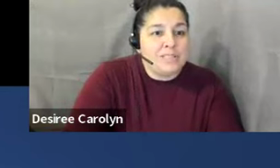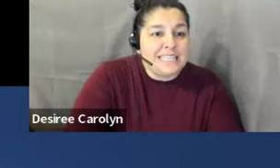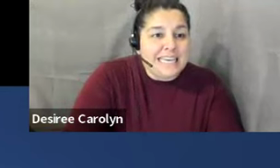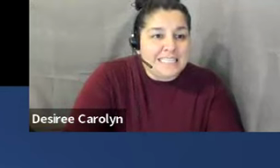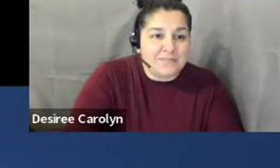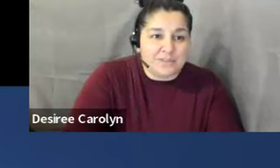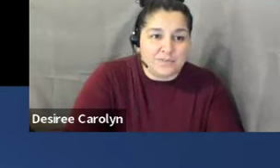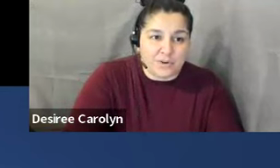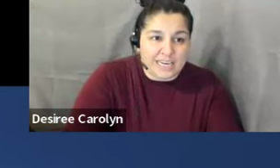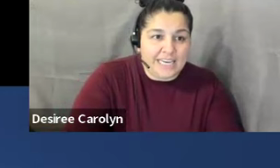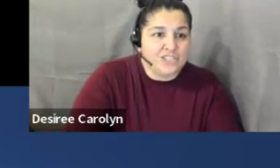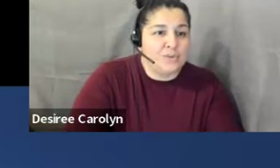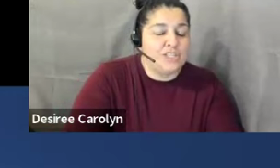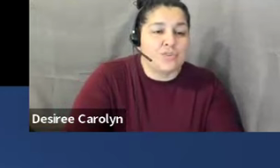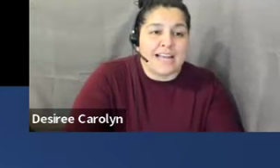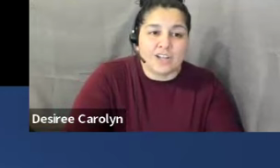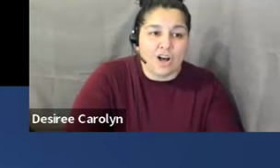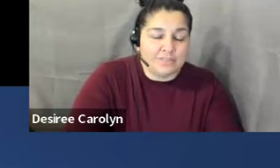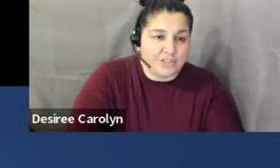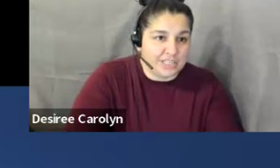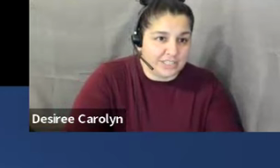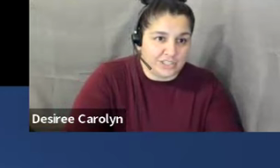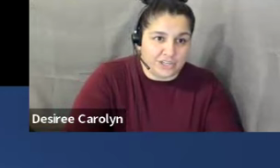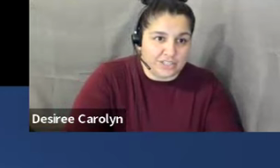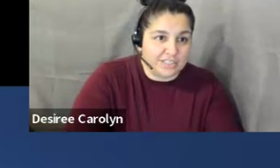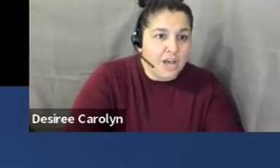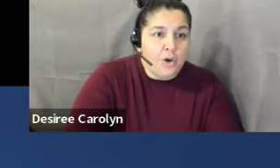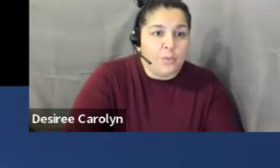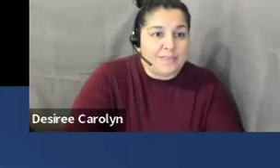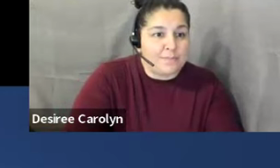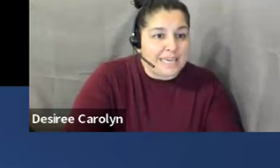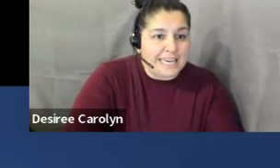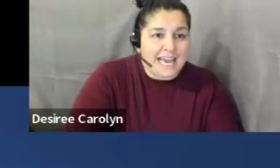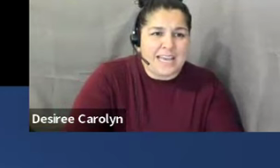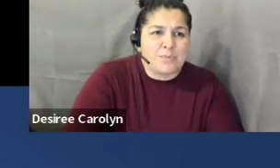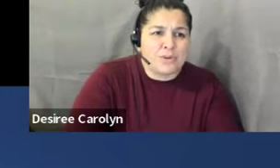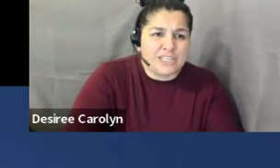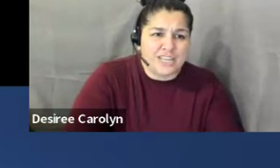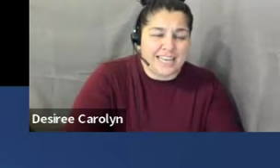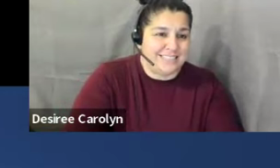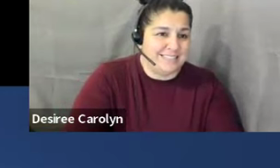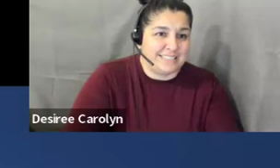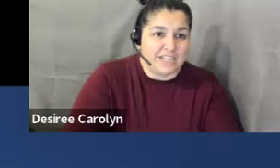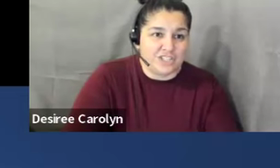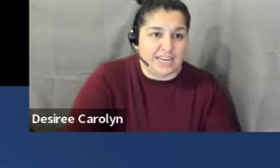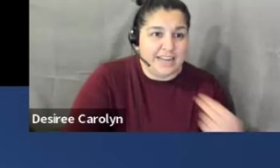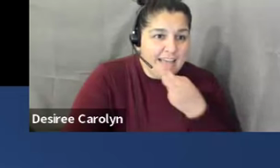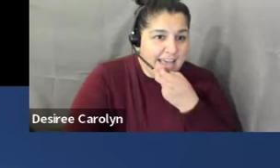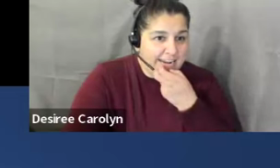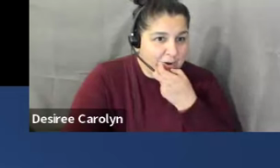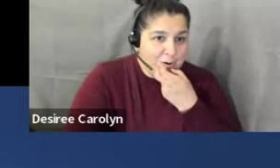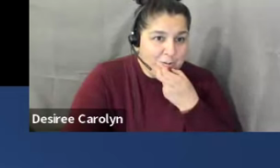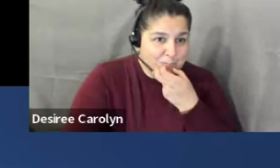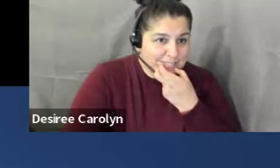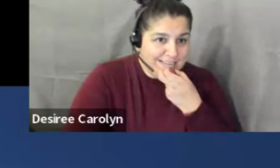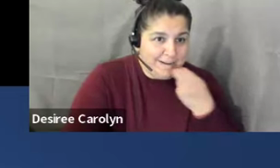So please feel free to address all of your concerns with me. I appreciate this discussion,